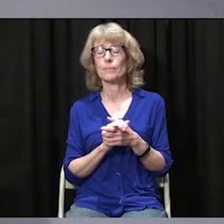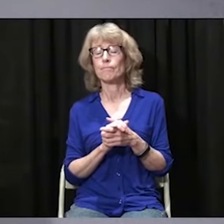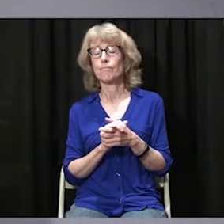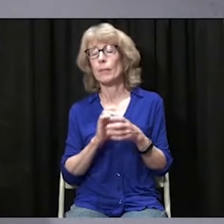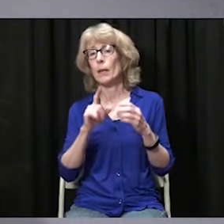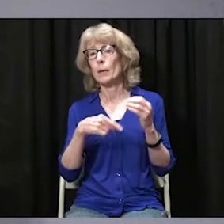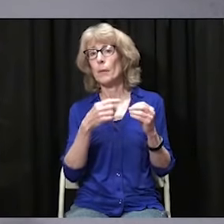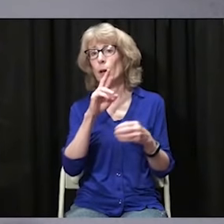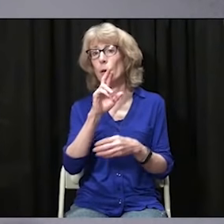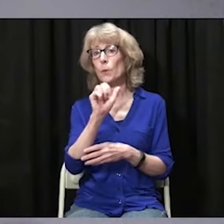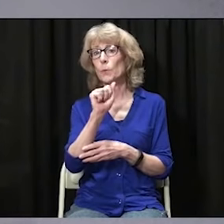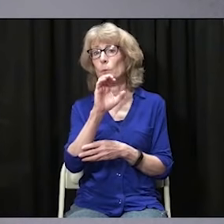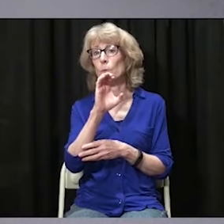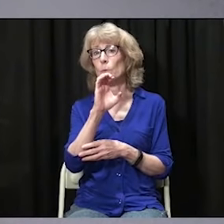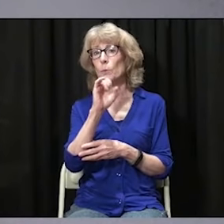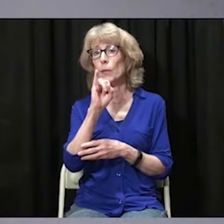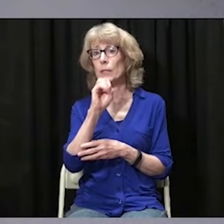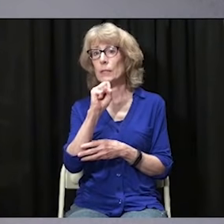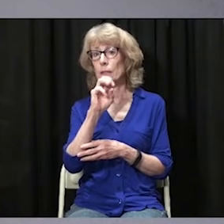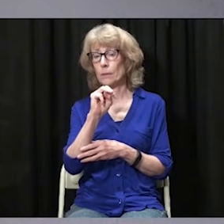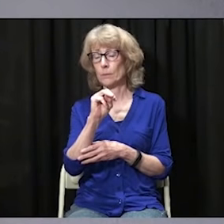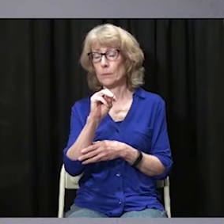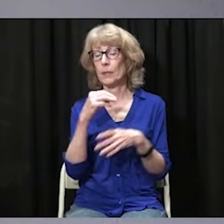All she wanted me to do was just to share it.